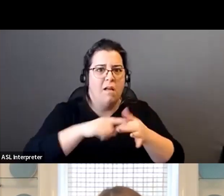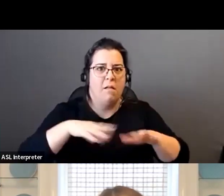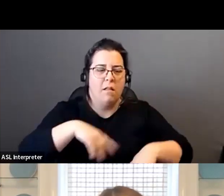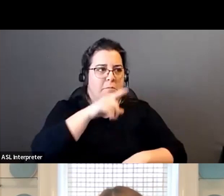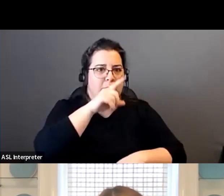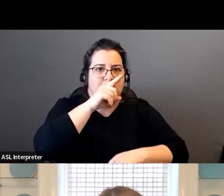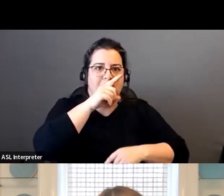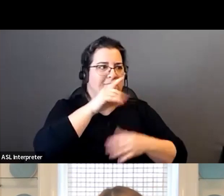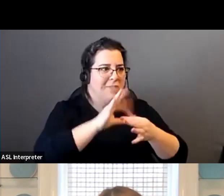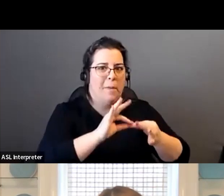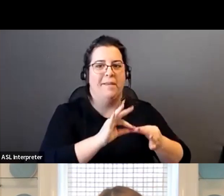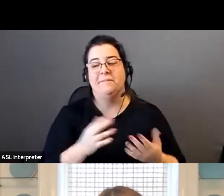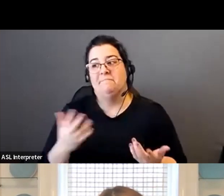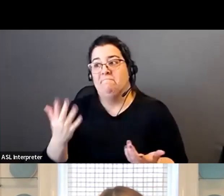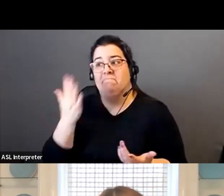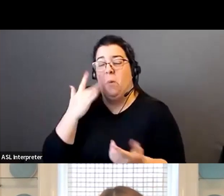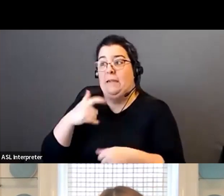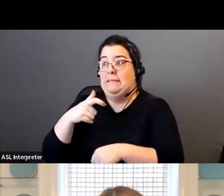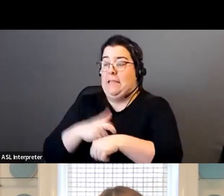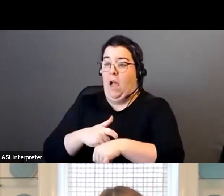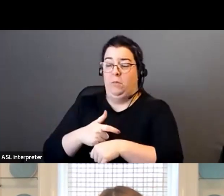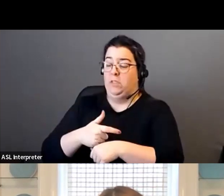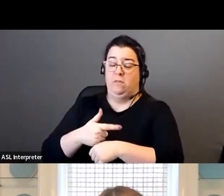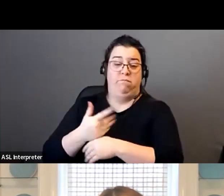that. So listening,